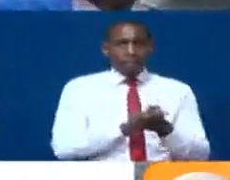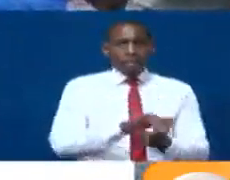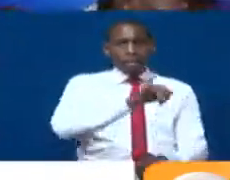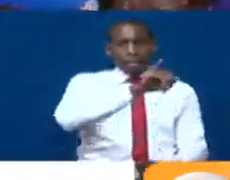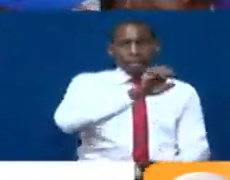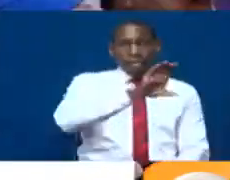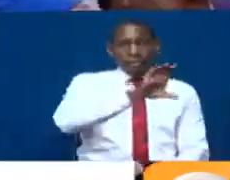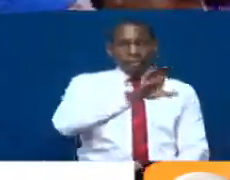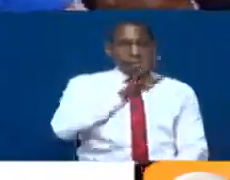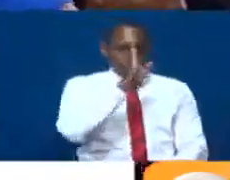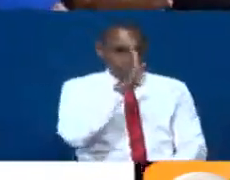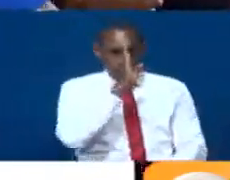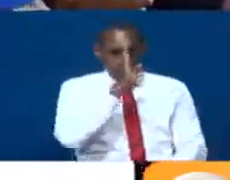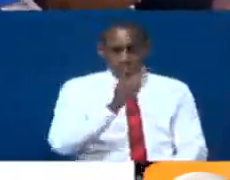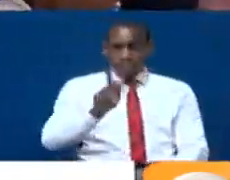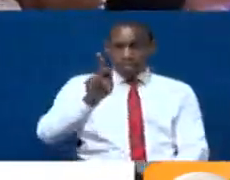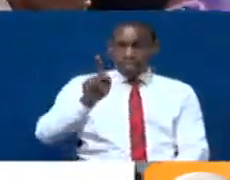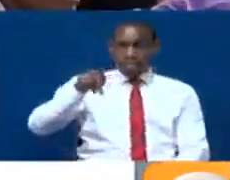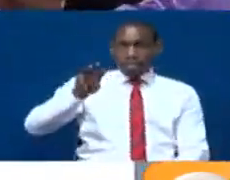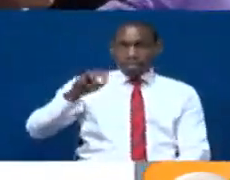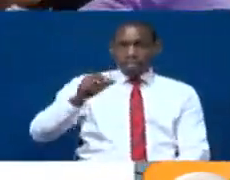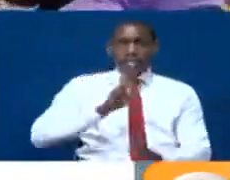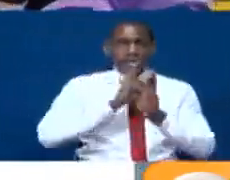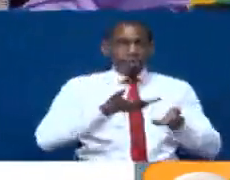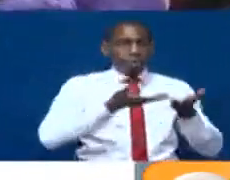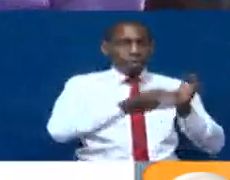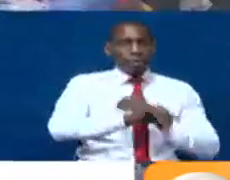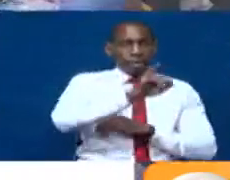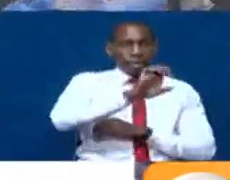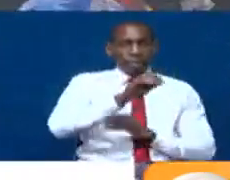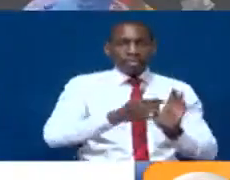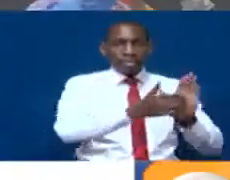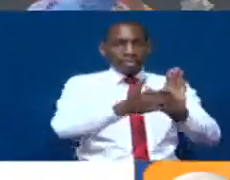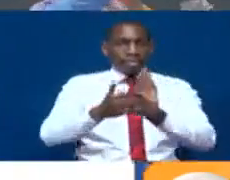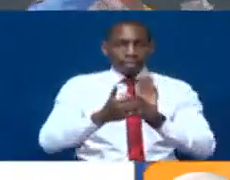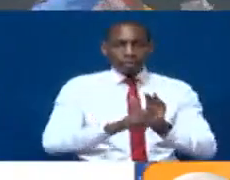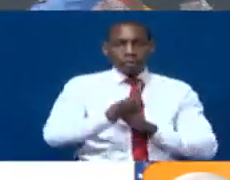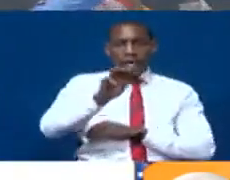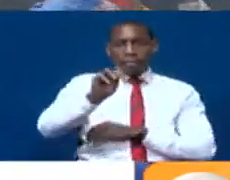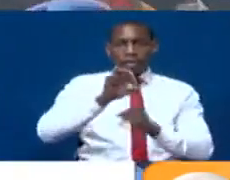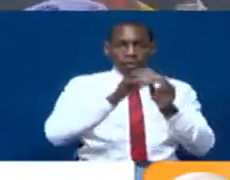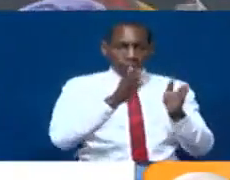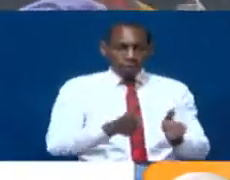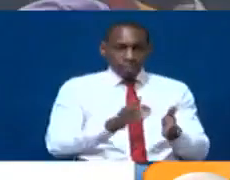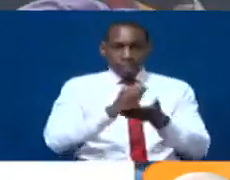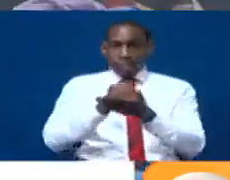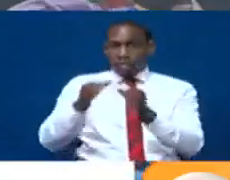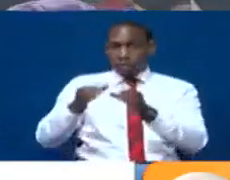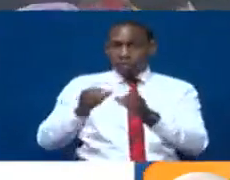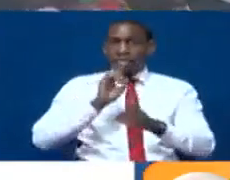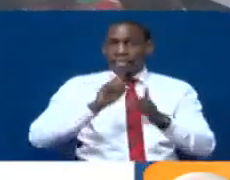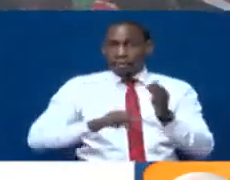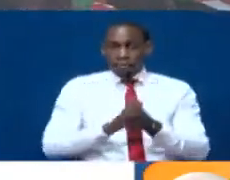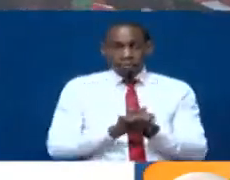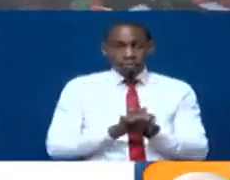referee, questioning the KPMG report to IEBC that exposed over 1 million voters that the audit firm